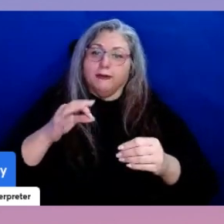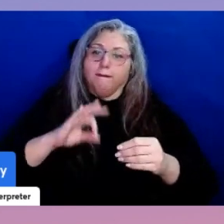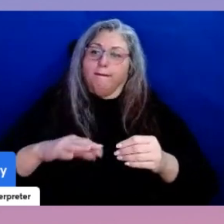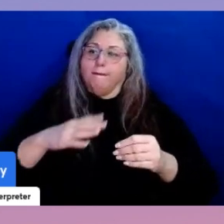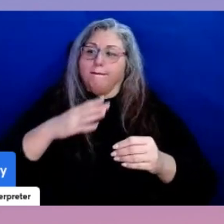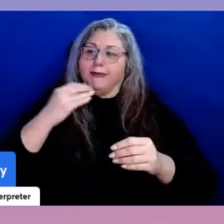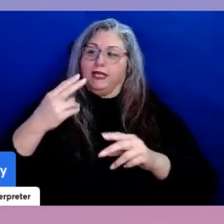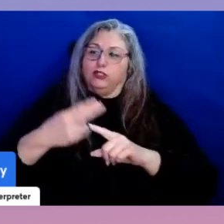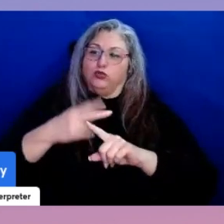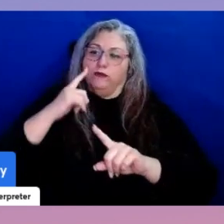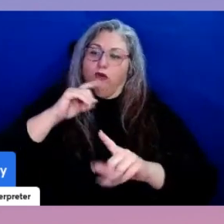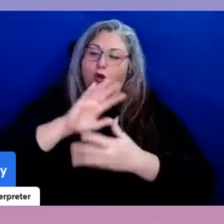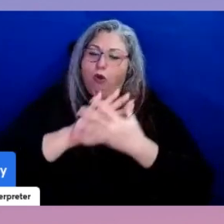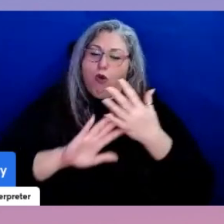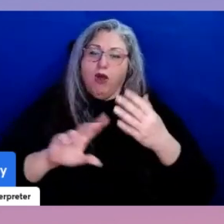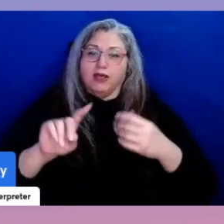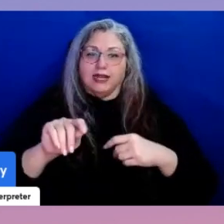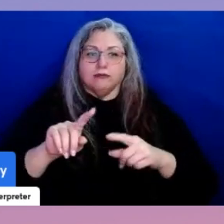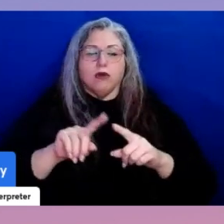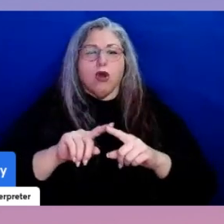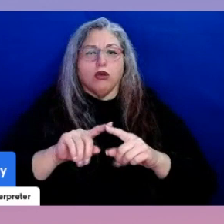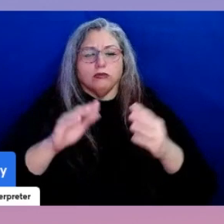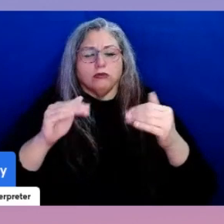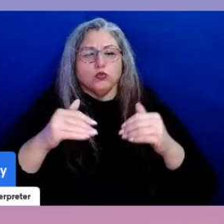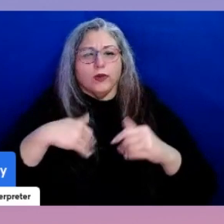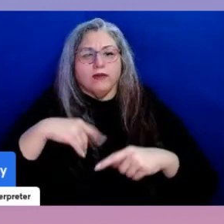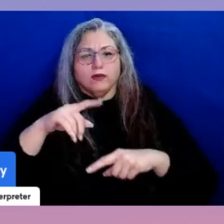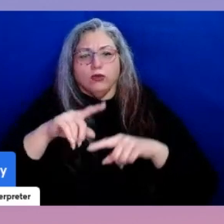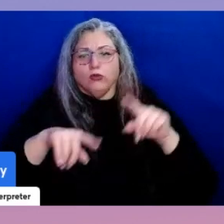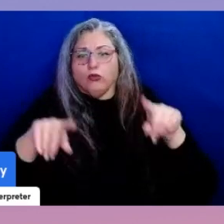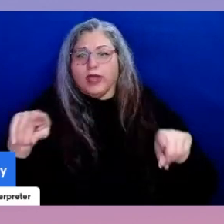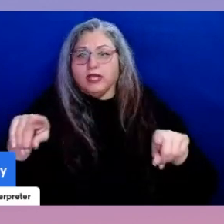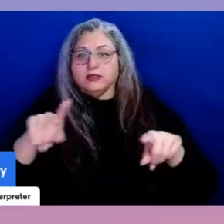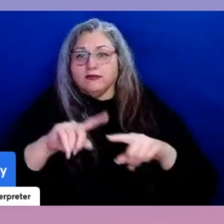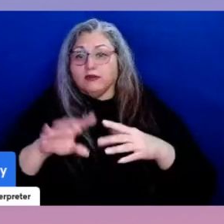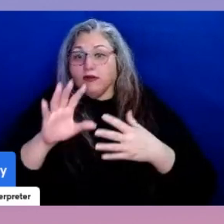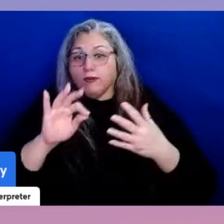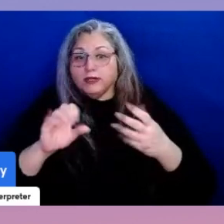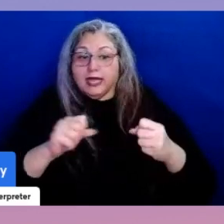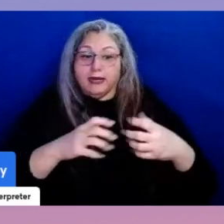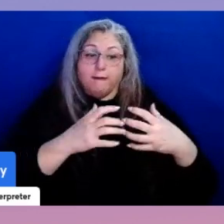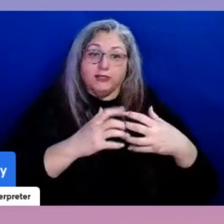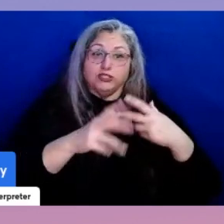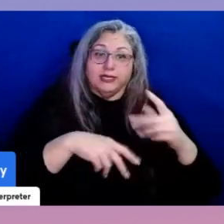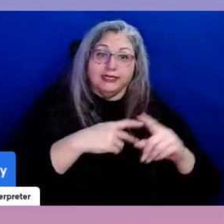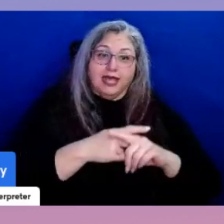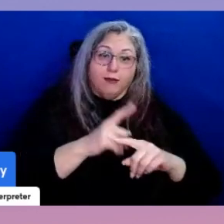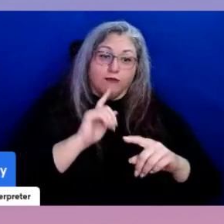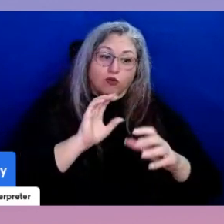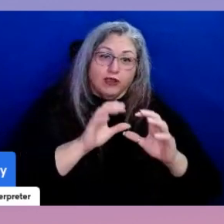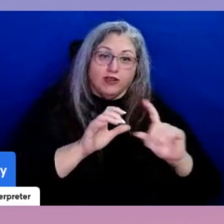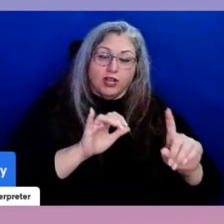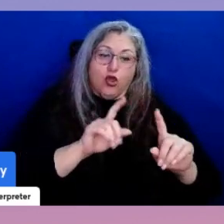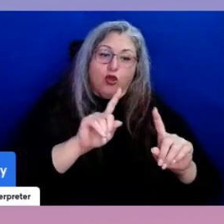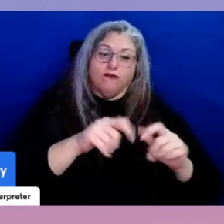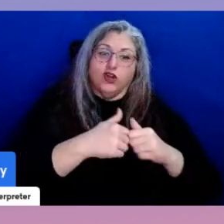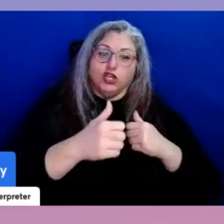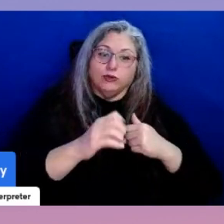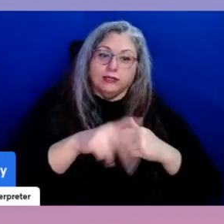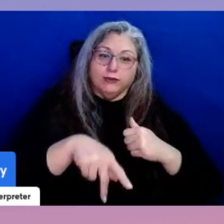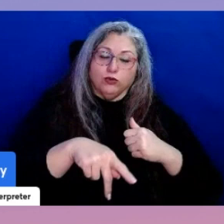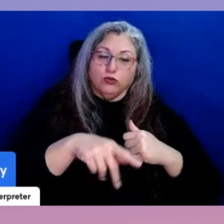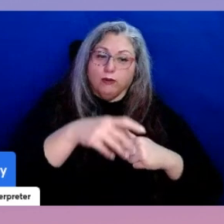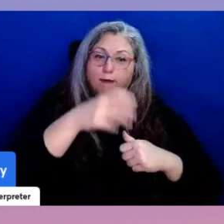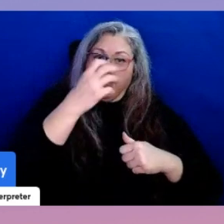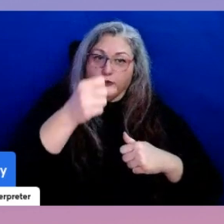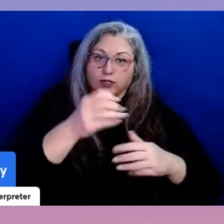You also have a range of configuration options where you can select machine type for configuring the virtual CPU and memory, storage